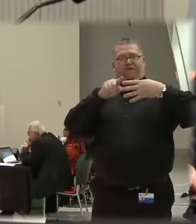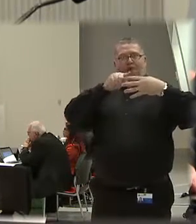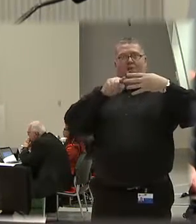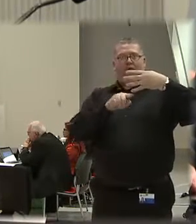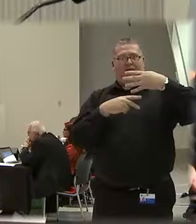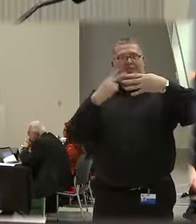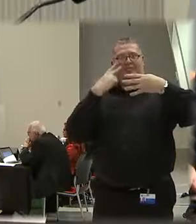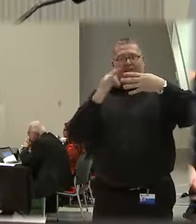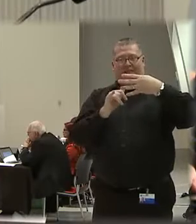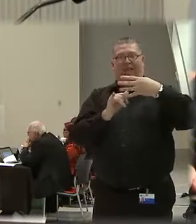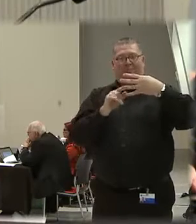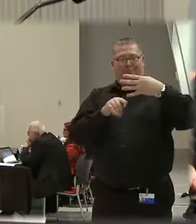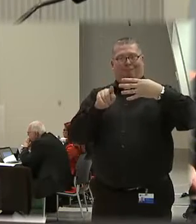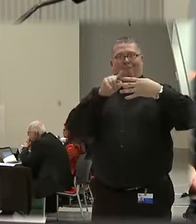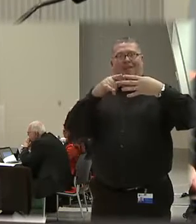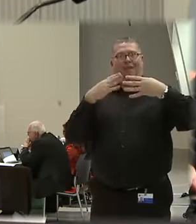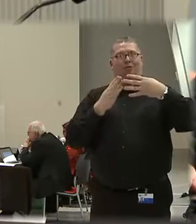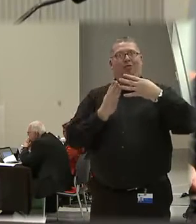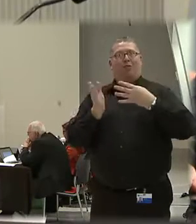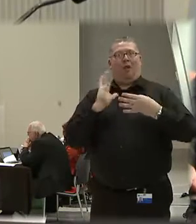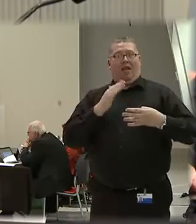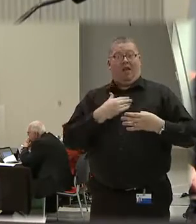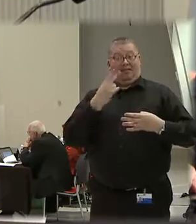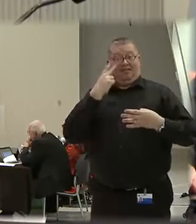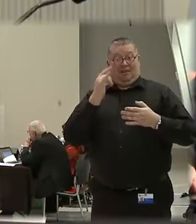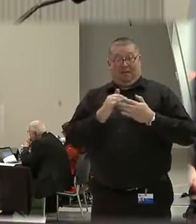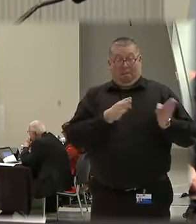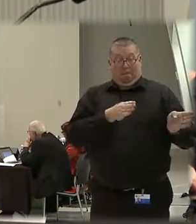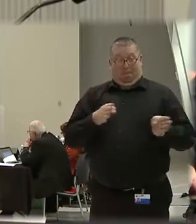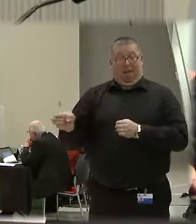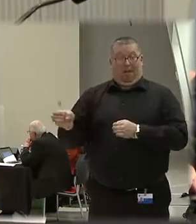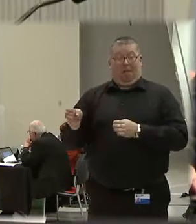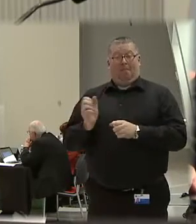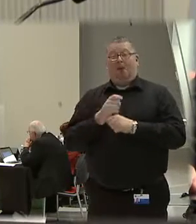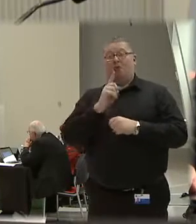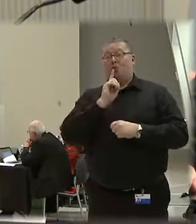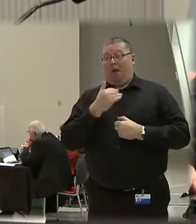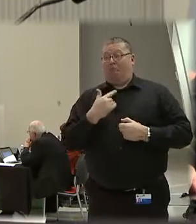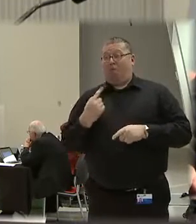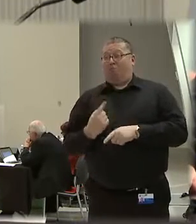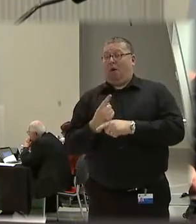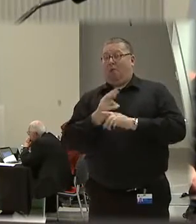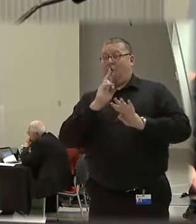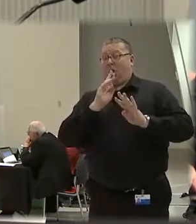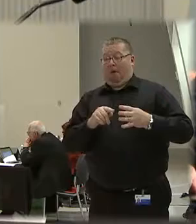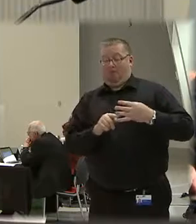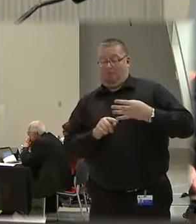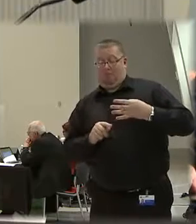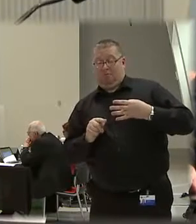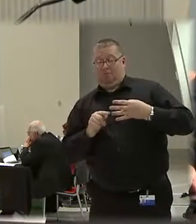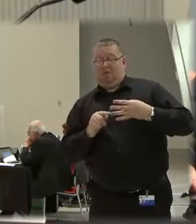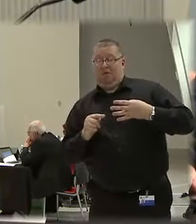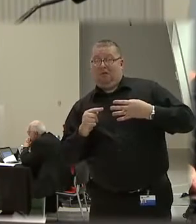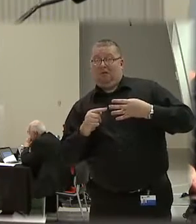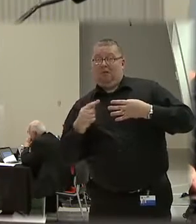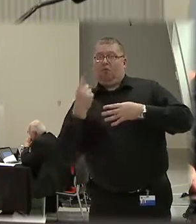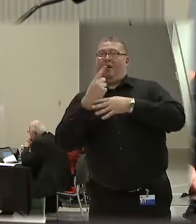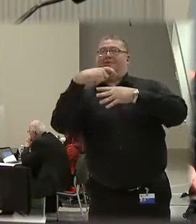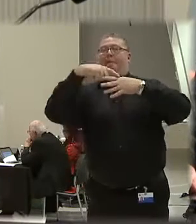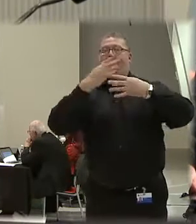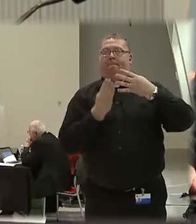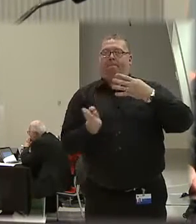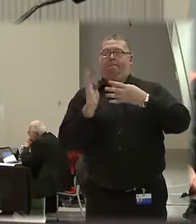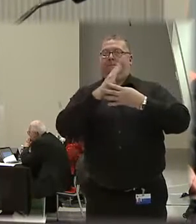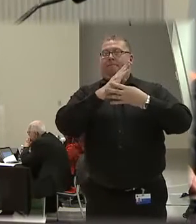levels throughout the footprint to make sure that we had the proper response at the proper time.